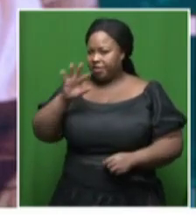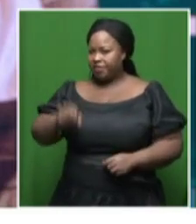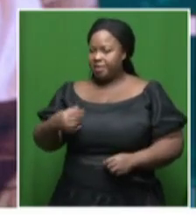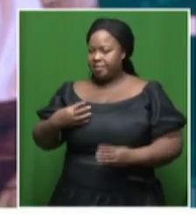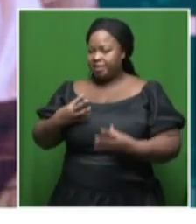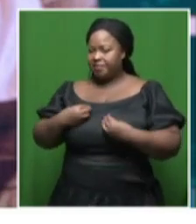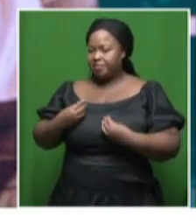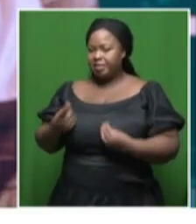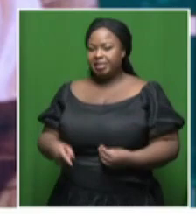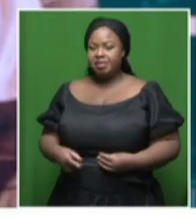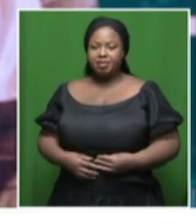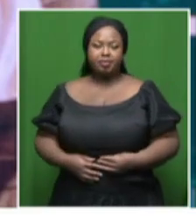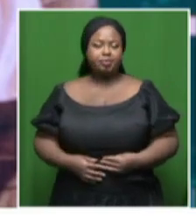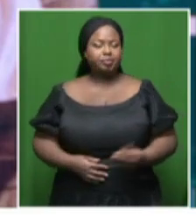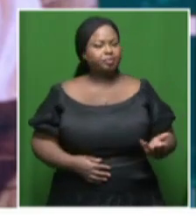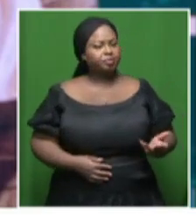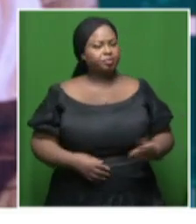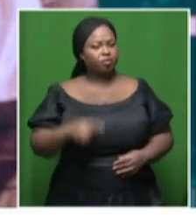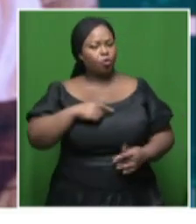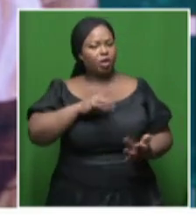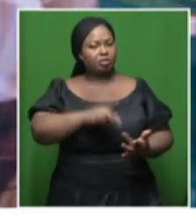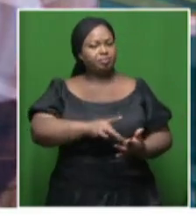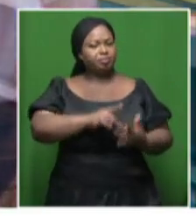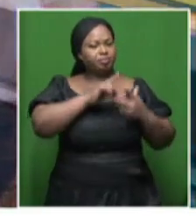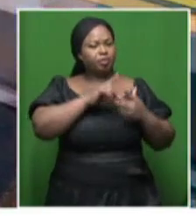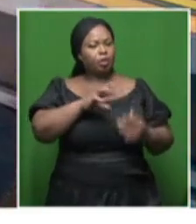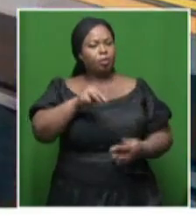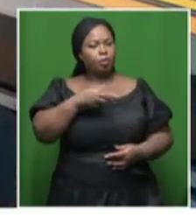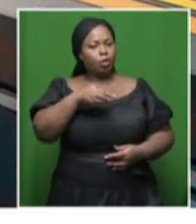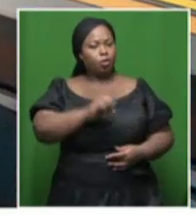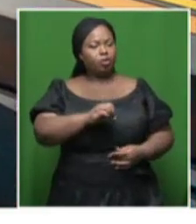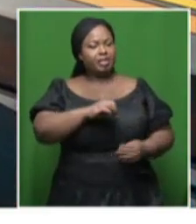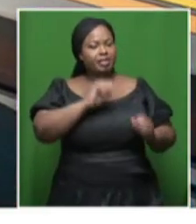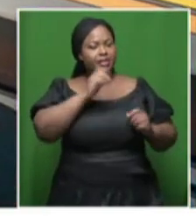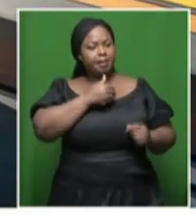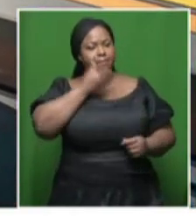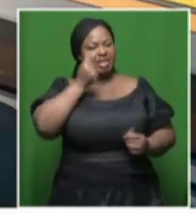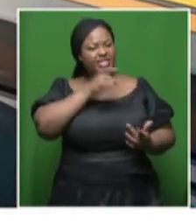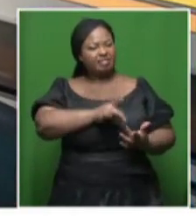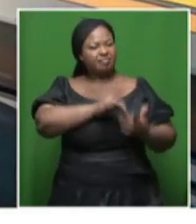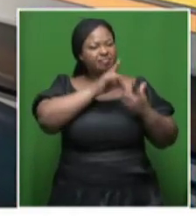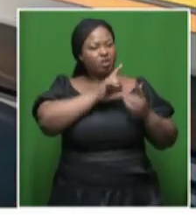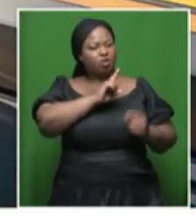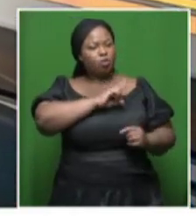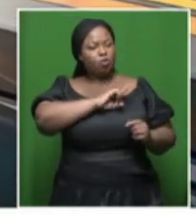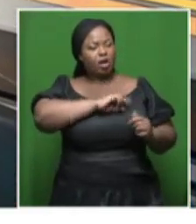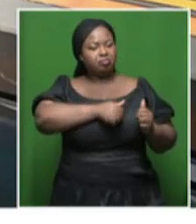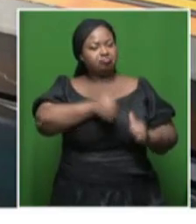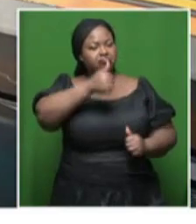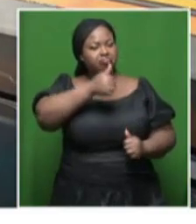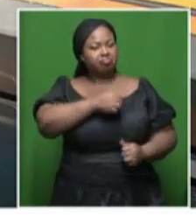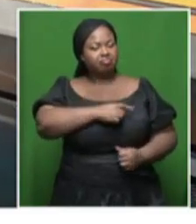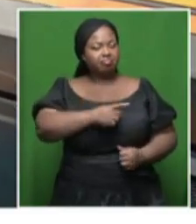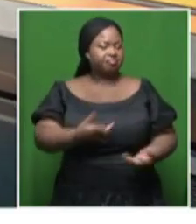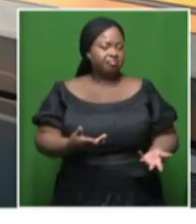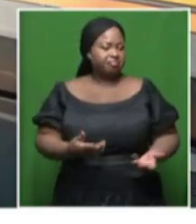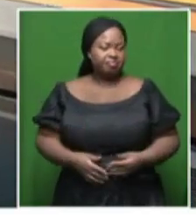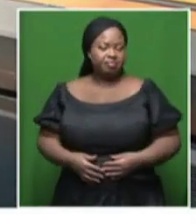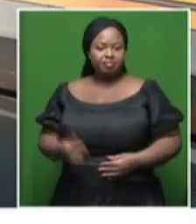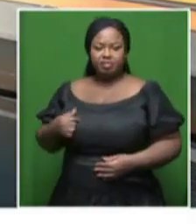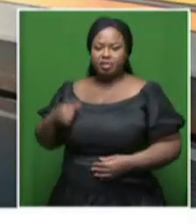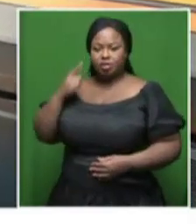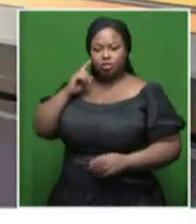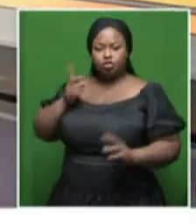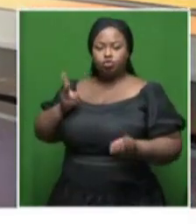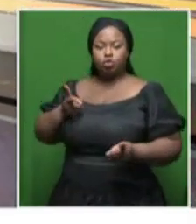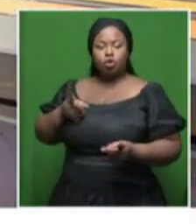Mm-hmm. What stands out? What makes Mmoho stand out from all the other markets that already exist? So I think it's not just an